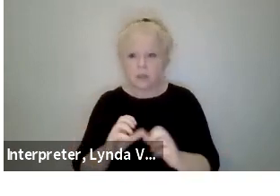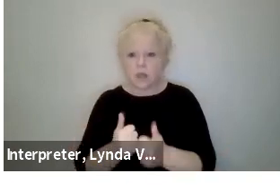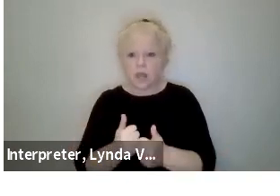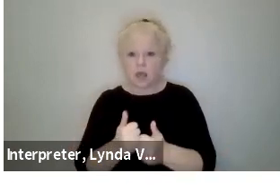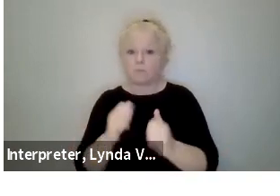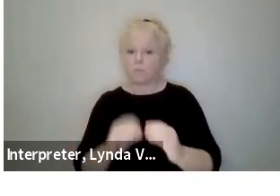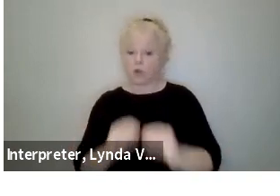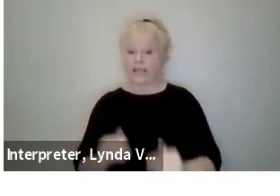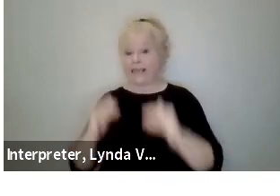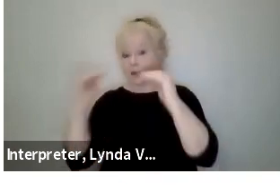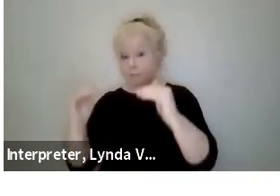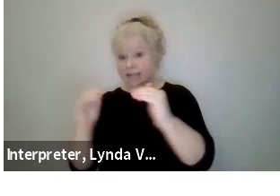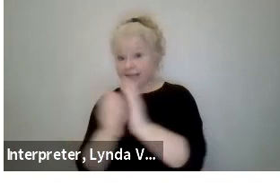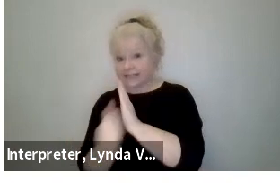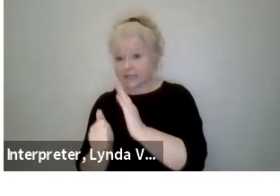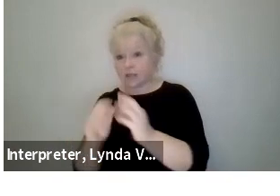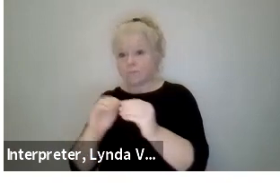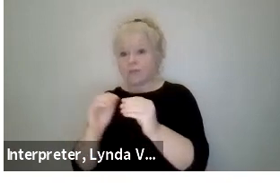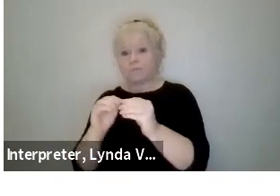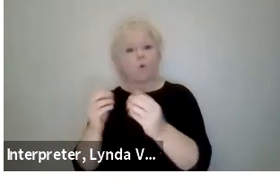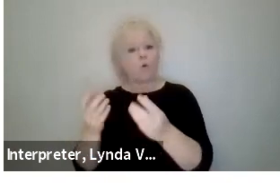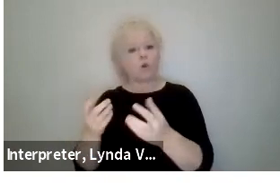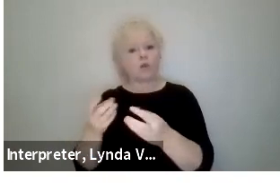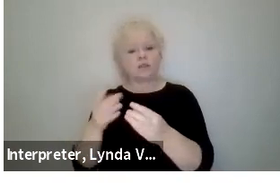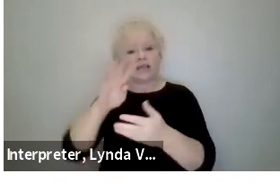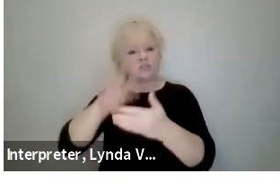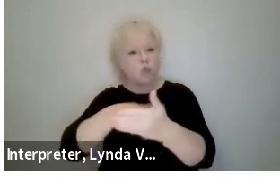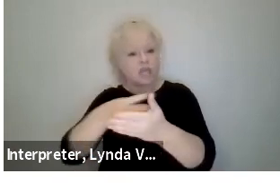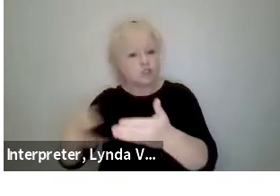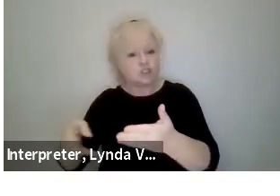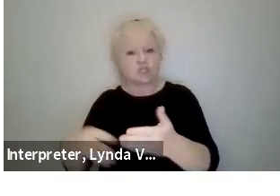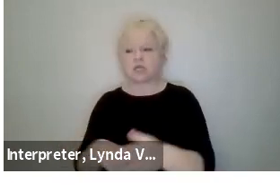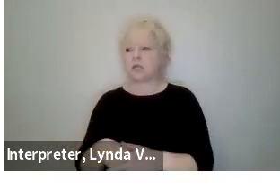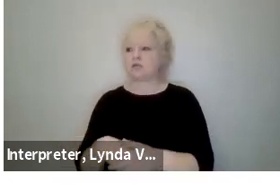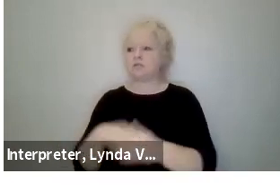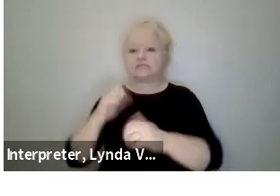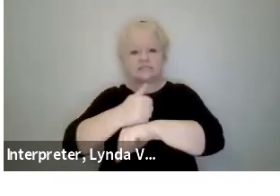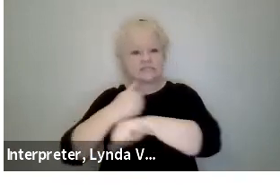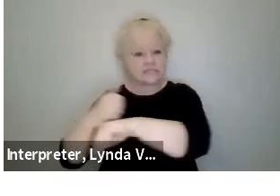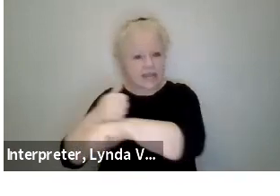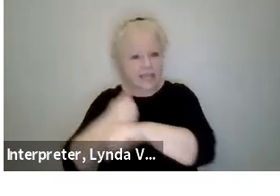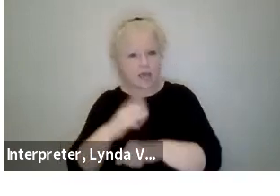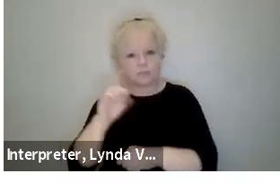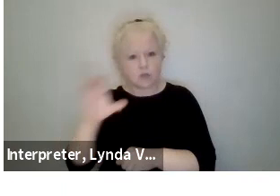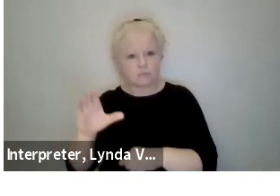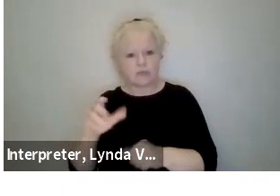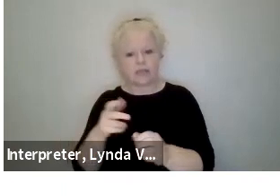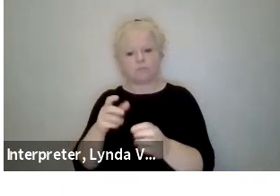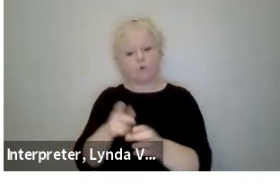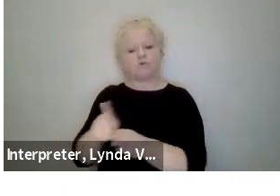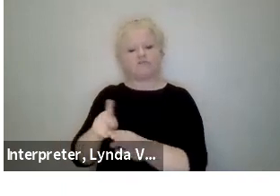intermediate skills to become more proficient in using spreadsheets, formatting documents, and those types of professional office